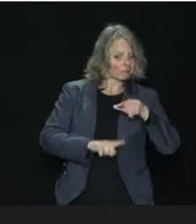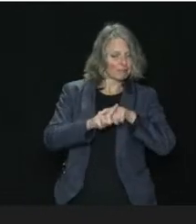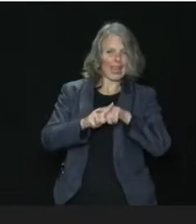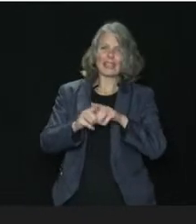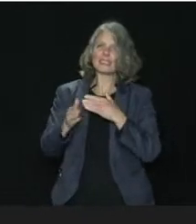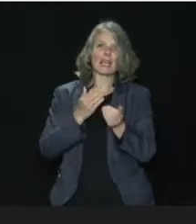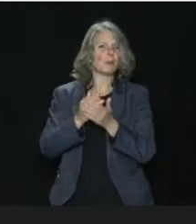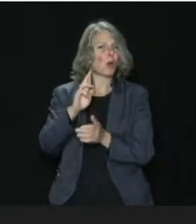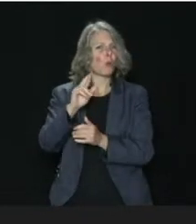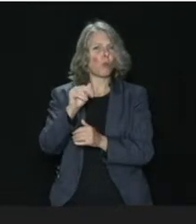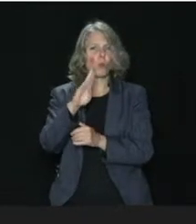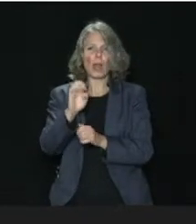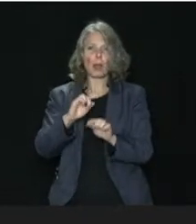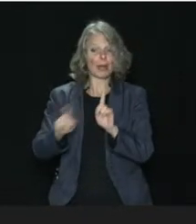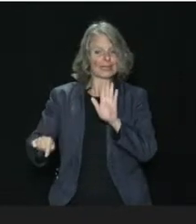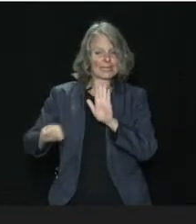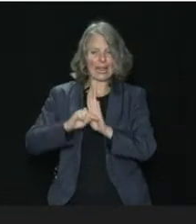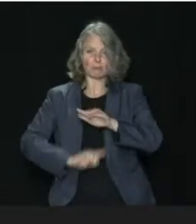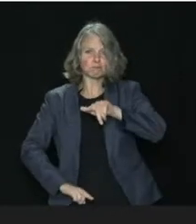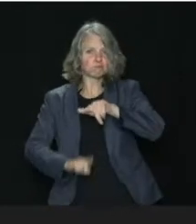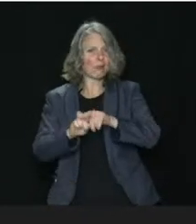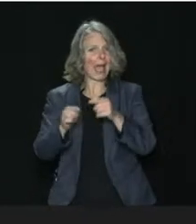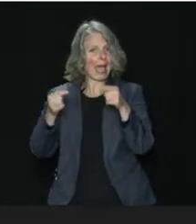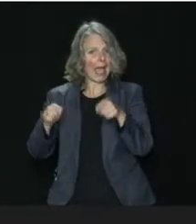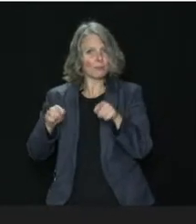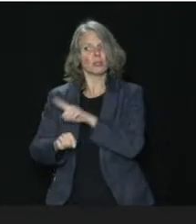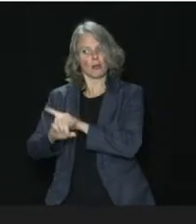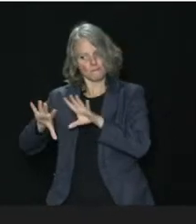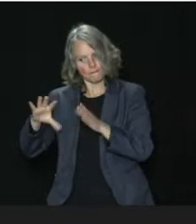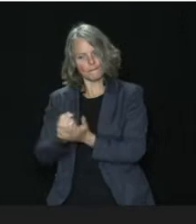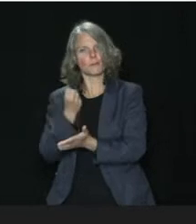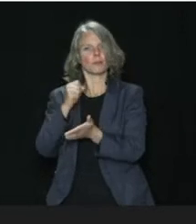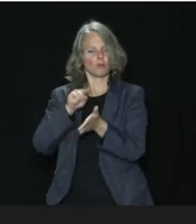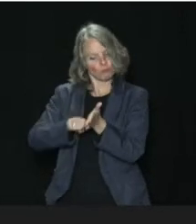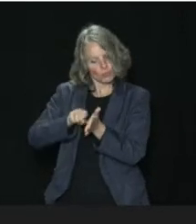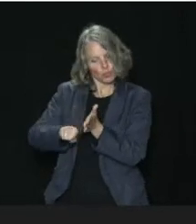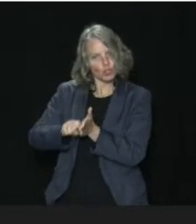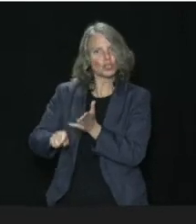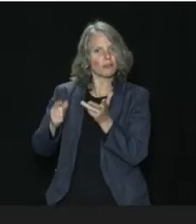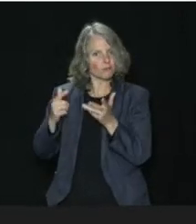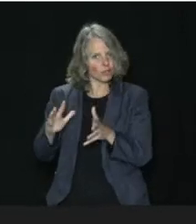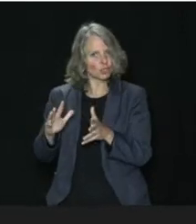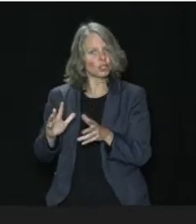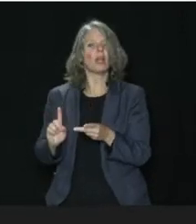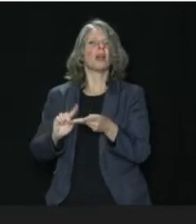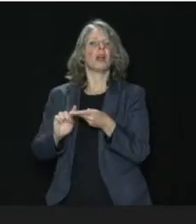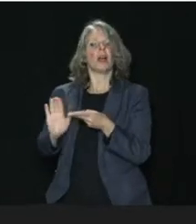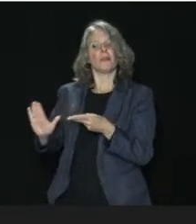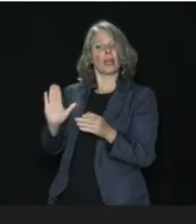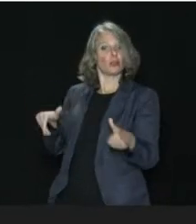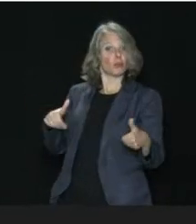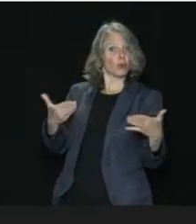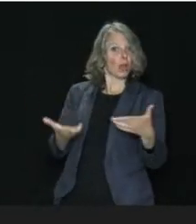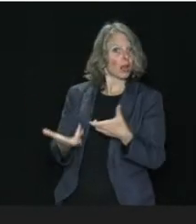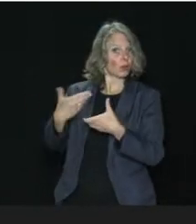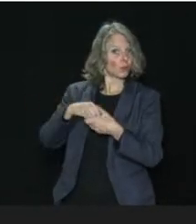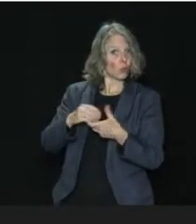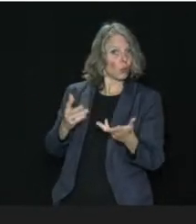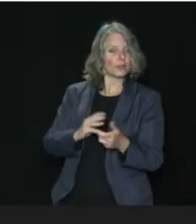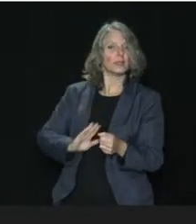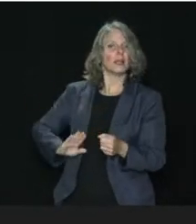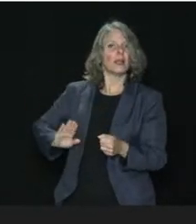adverse events. They would have also taken into account their